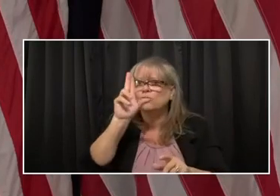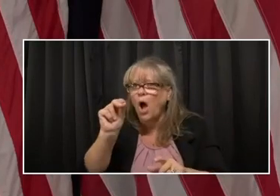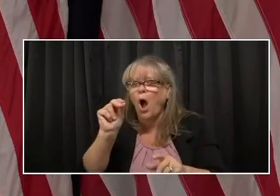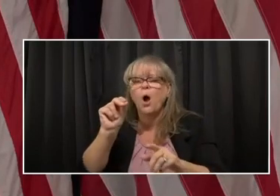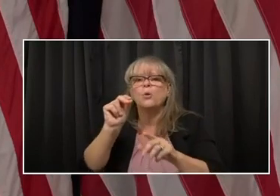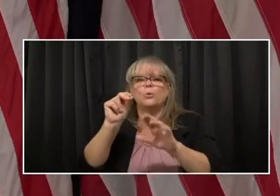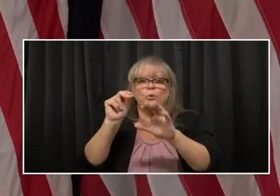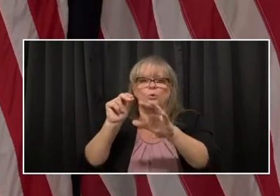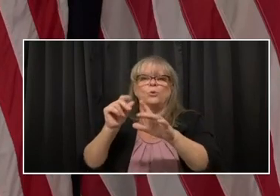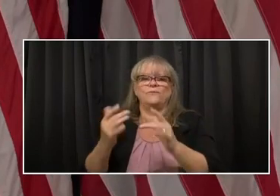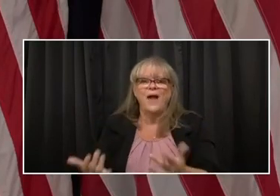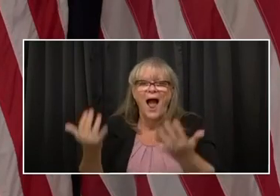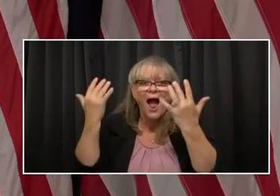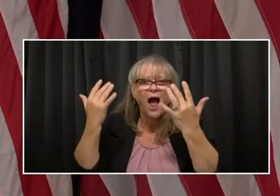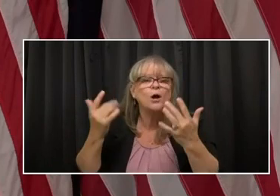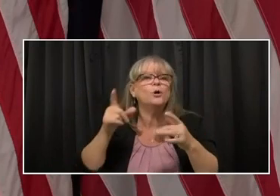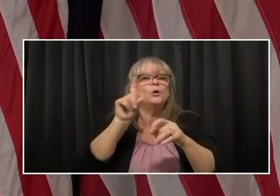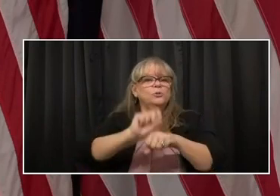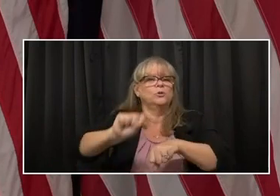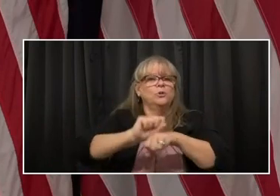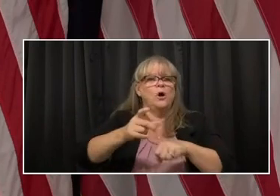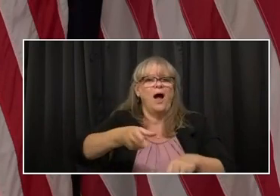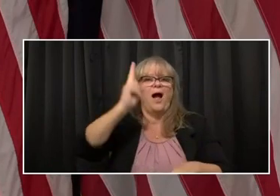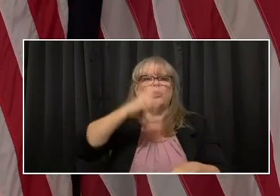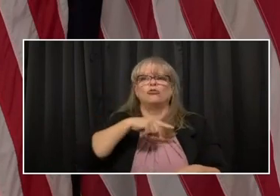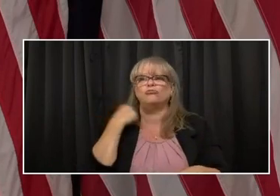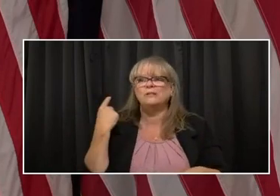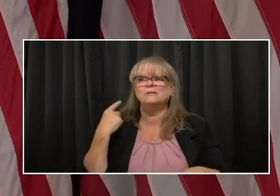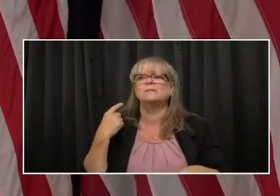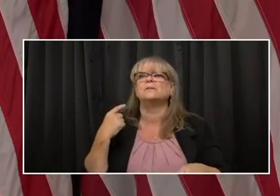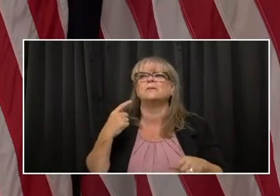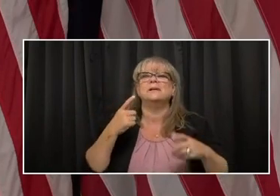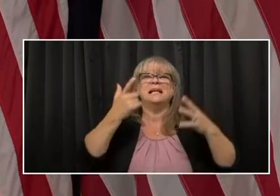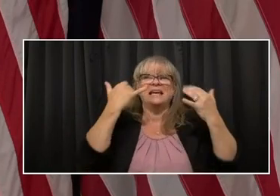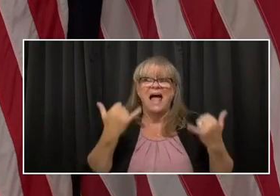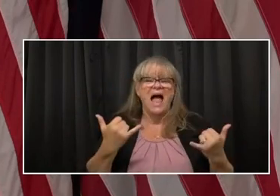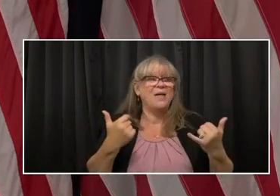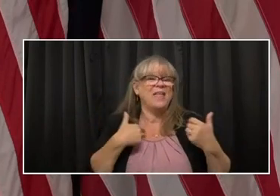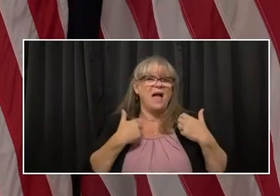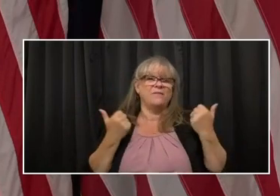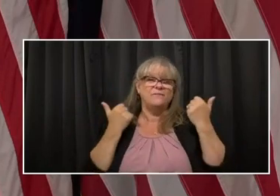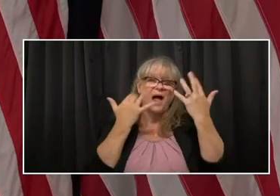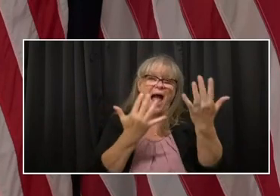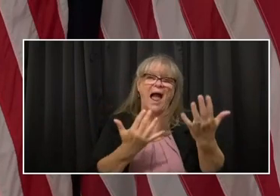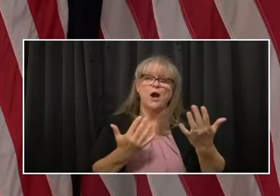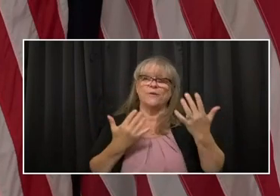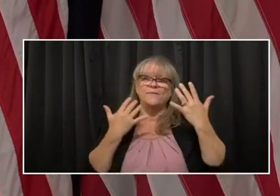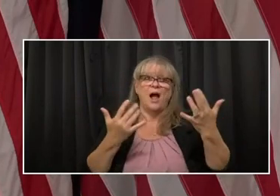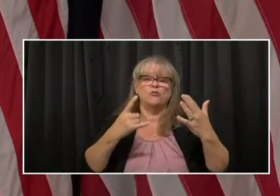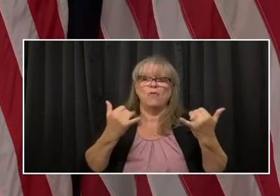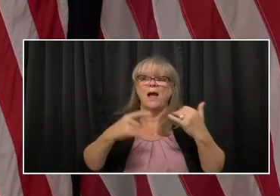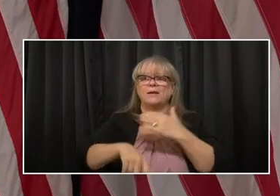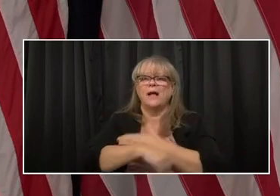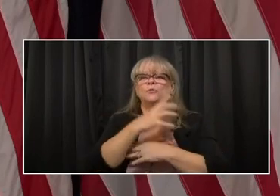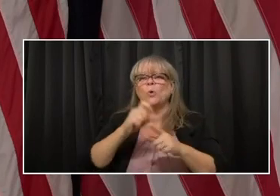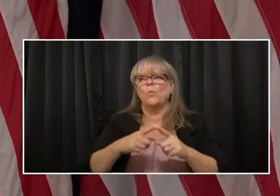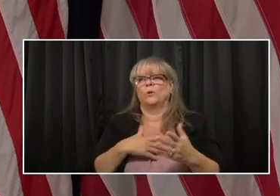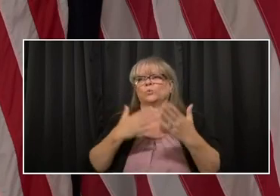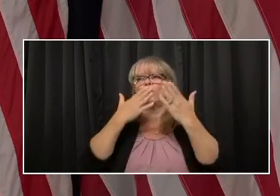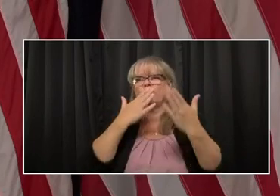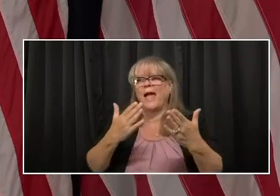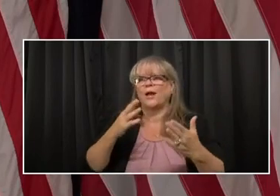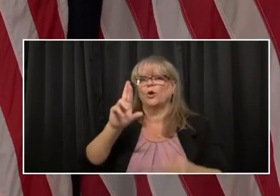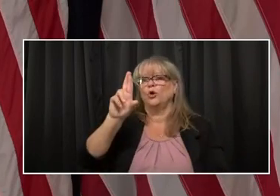with the enormous wildfires we have. I want to thank the work of both the federal rangers and state parks and wildlife in helping